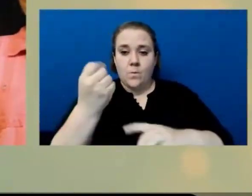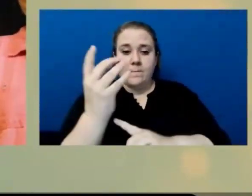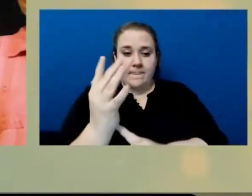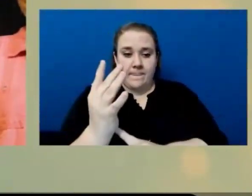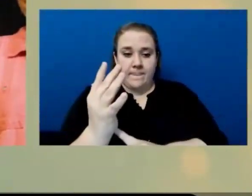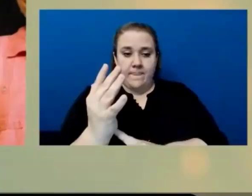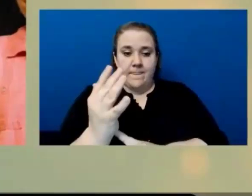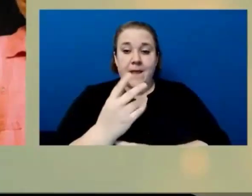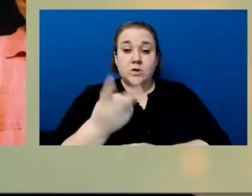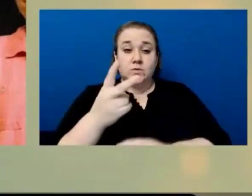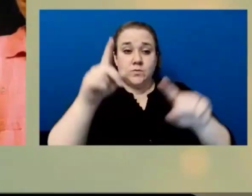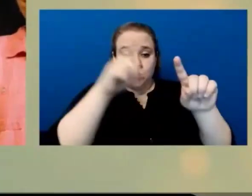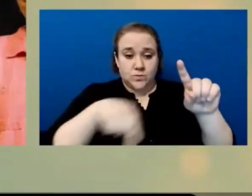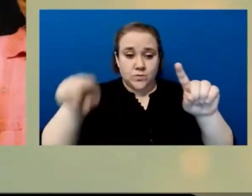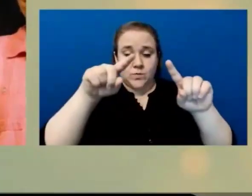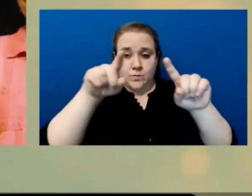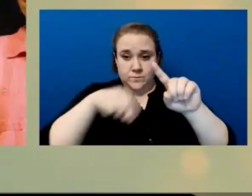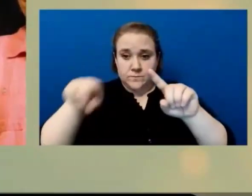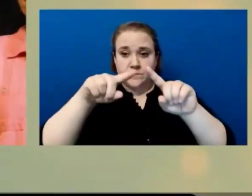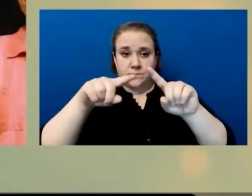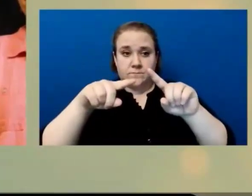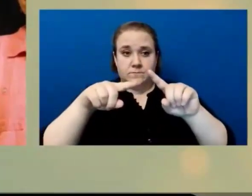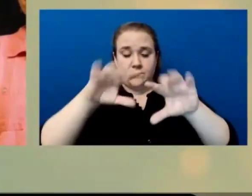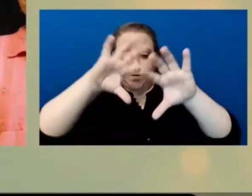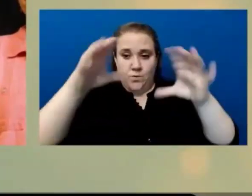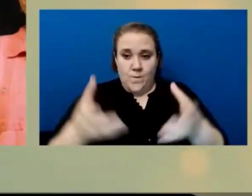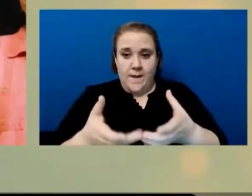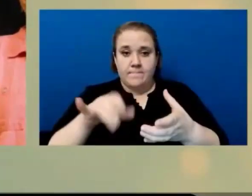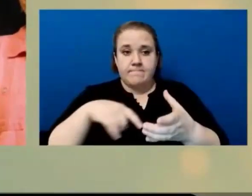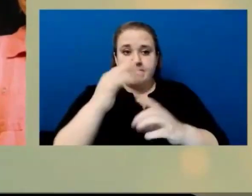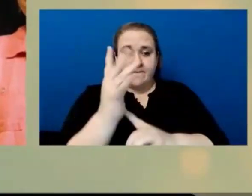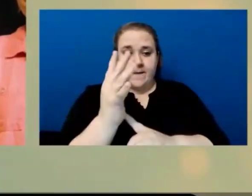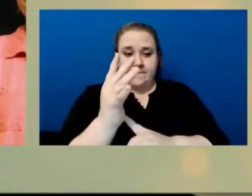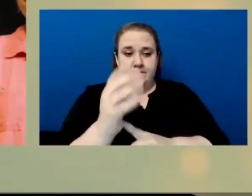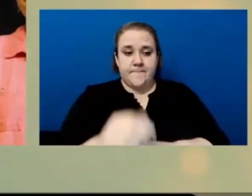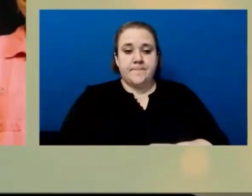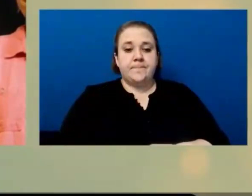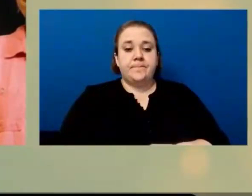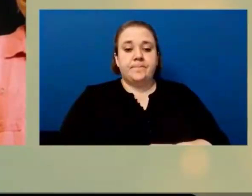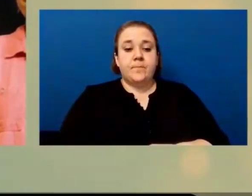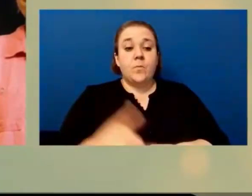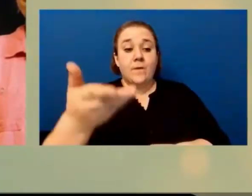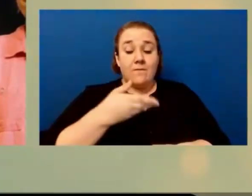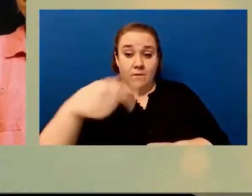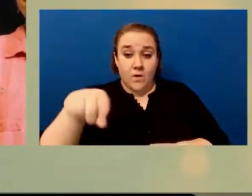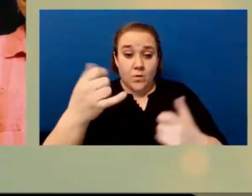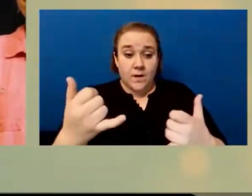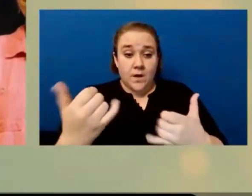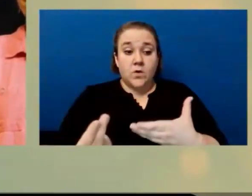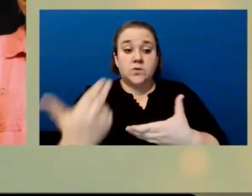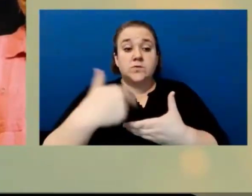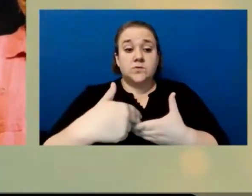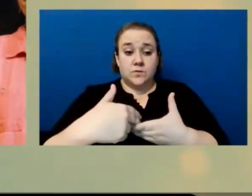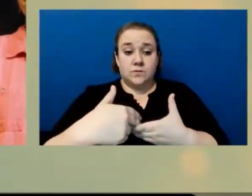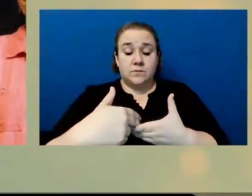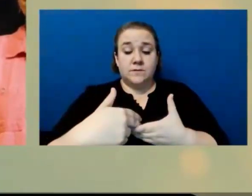circles arching their way around the flame. We invite you now to join us in lighting your